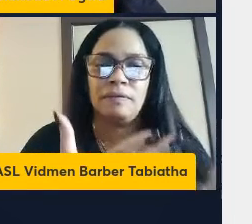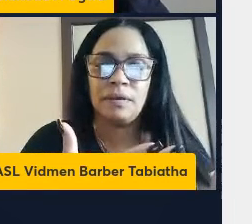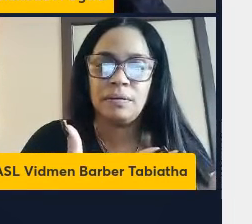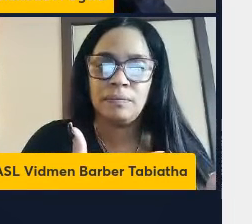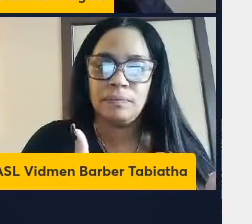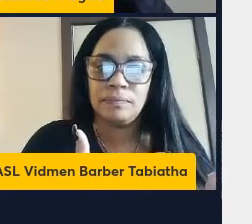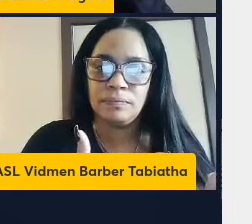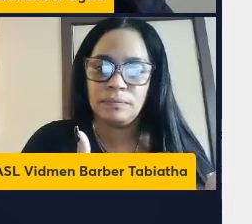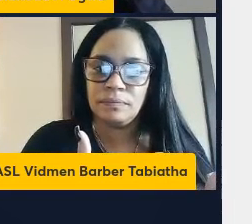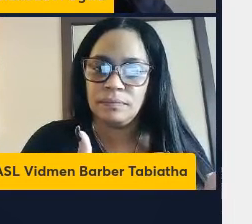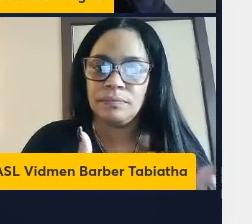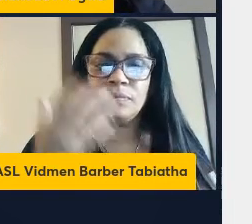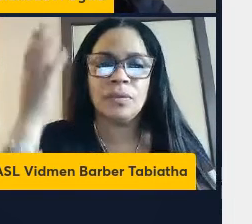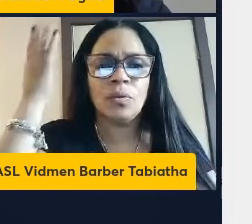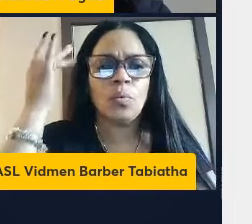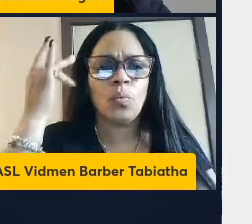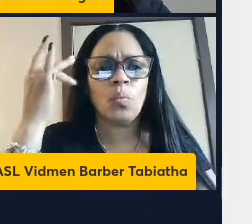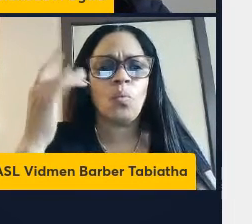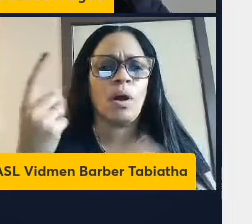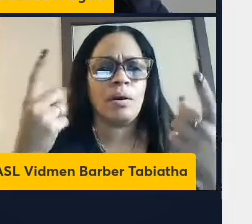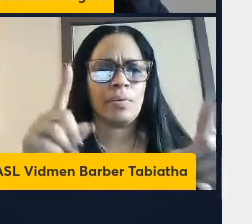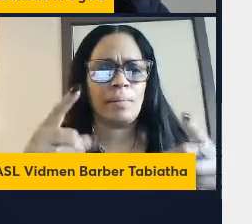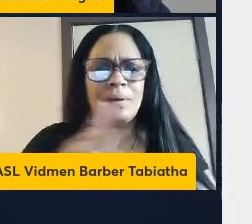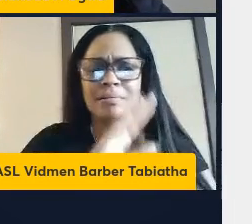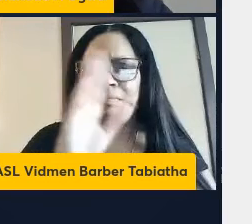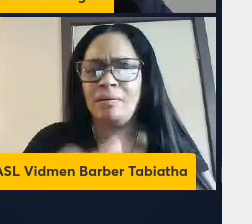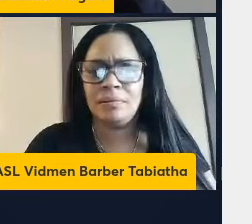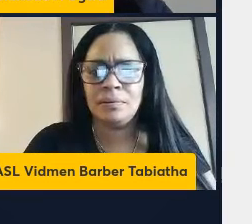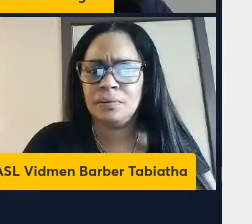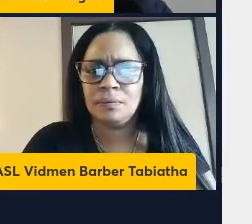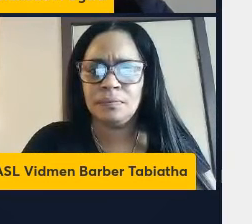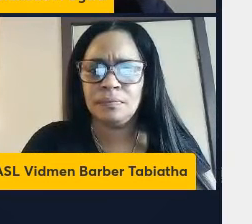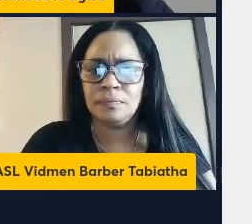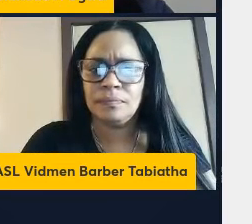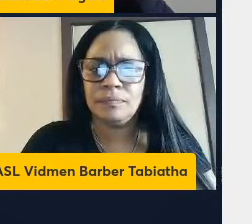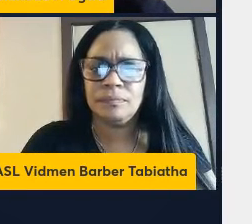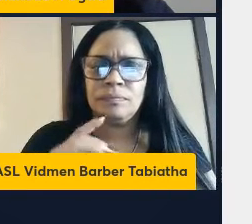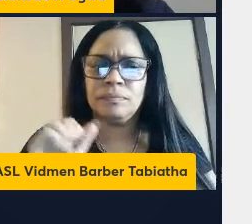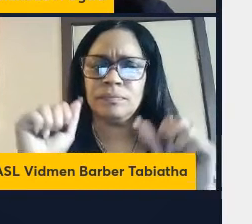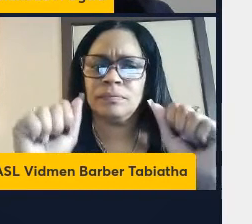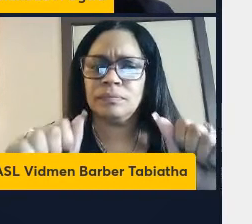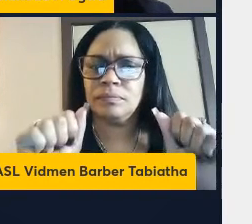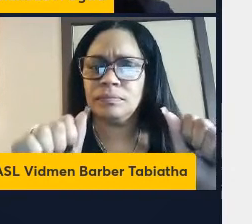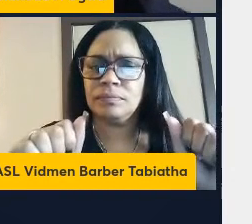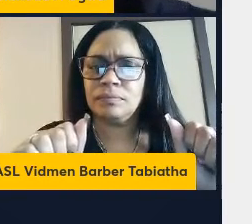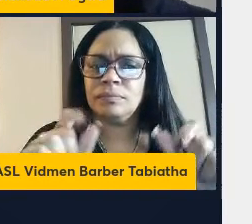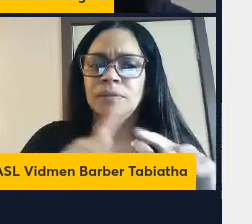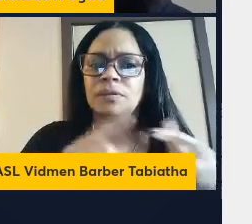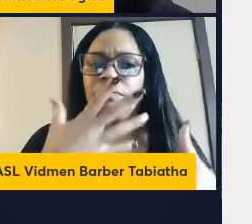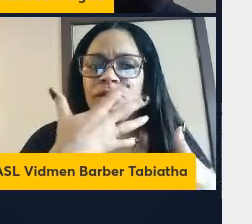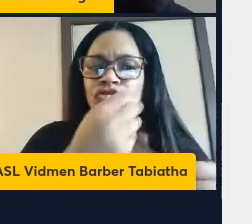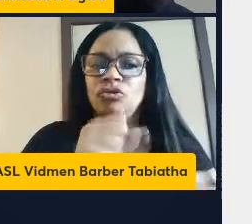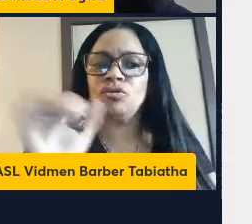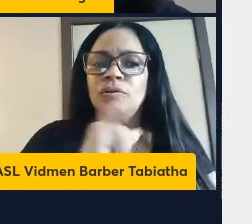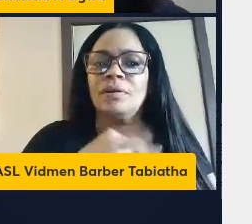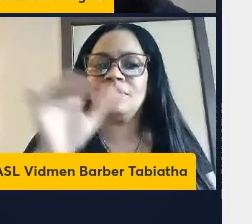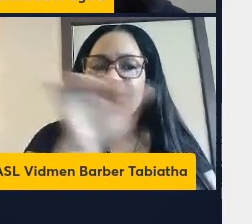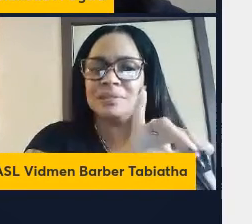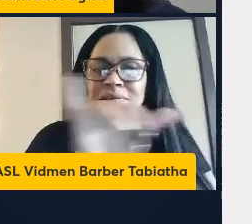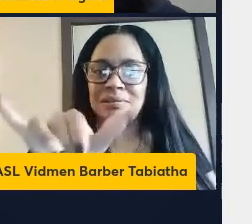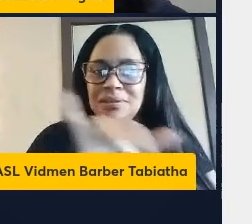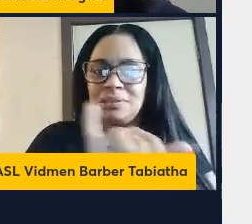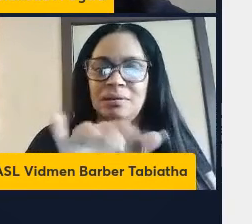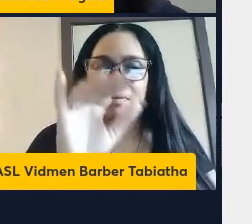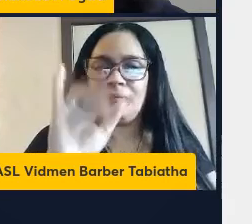recovered, while the contact, again, never had a clinical case of Lassa fever. And interestingly, they also have the same magnitude of